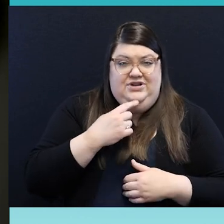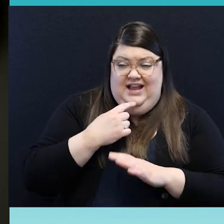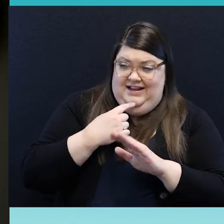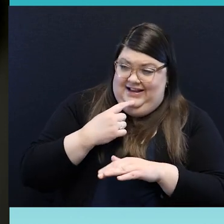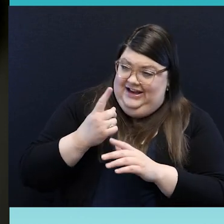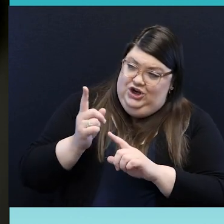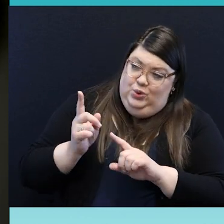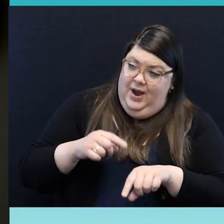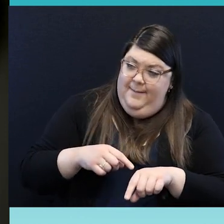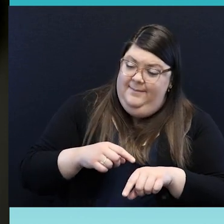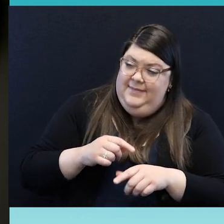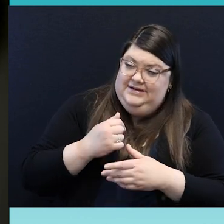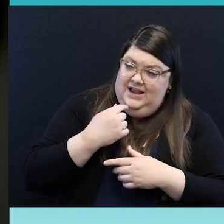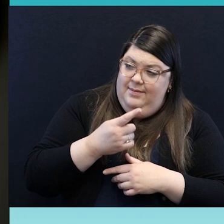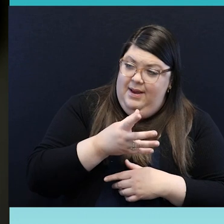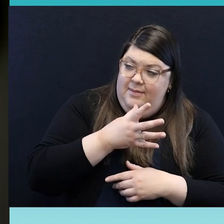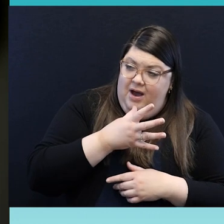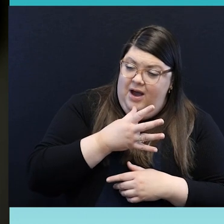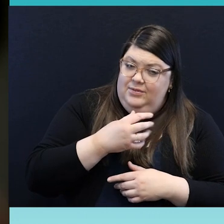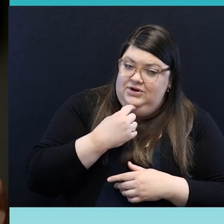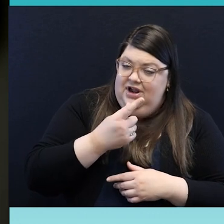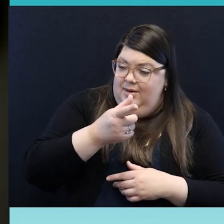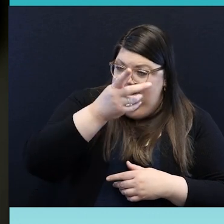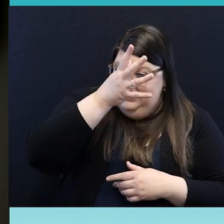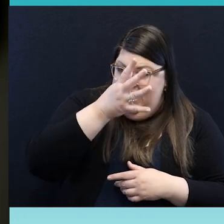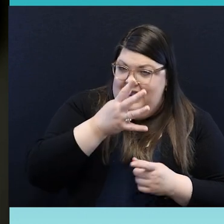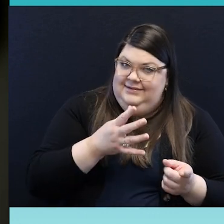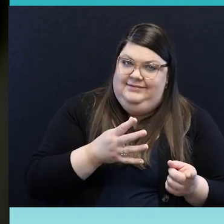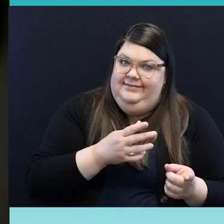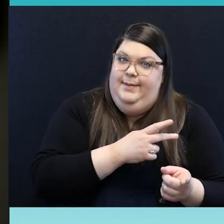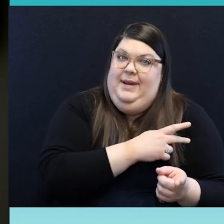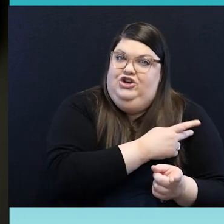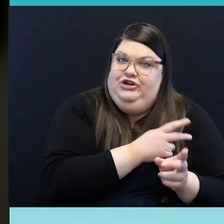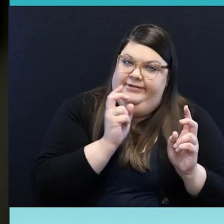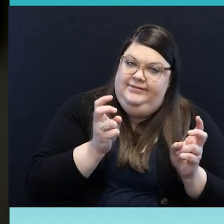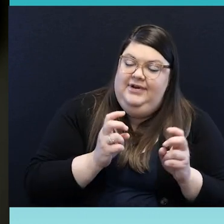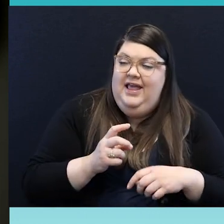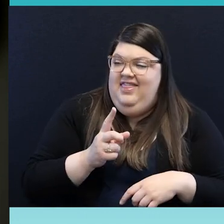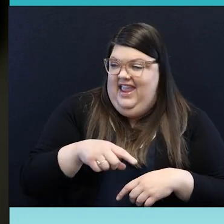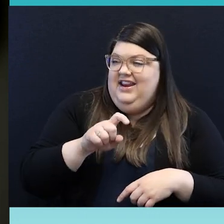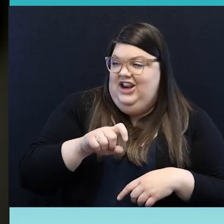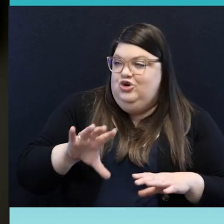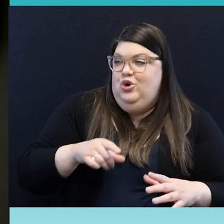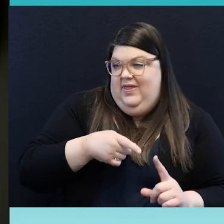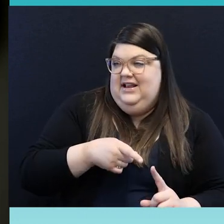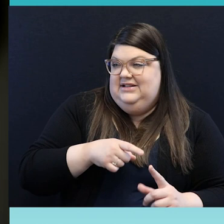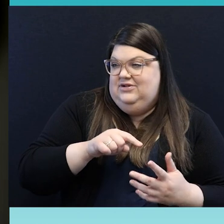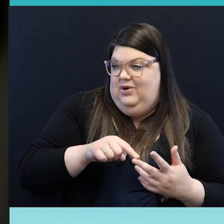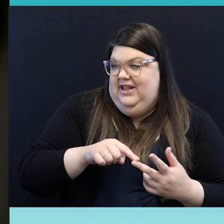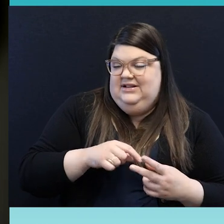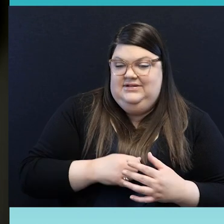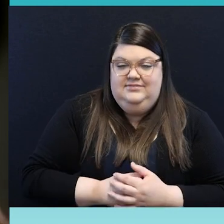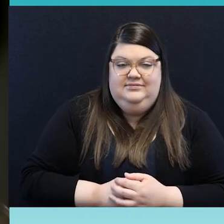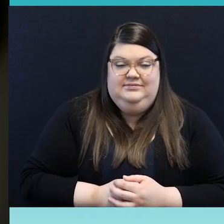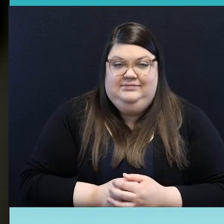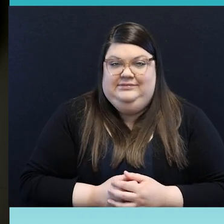tell my mom, my dad, whomever is the patient, the identified patient, that they need to do X, Y, Z.